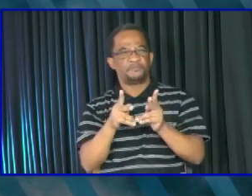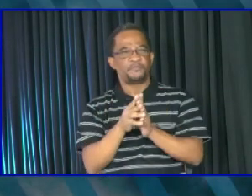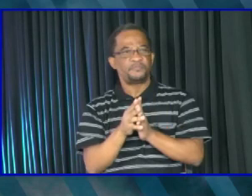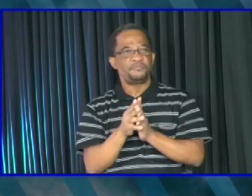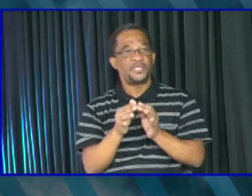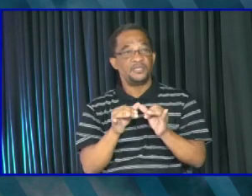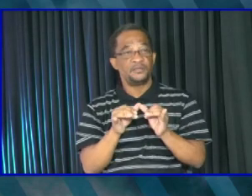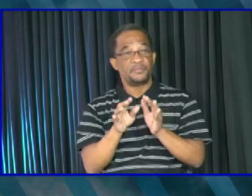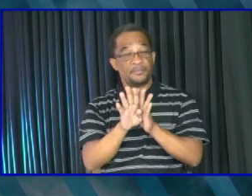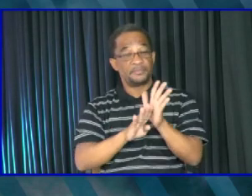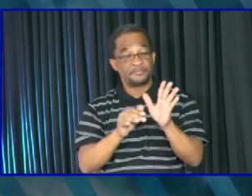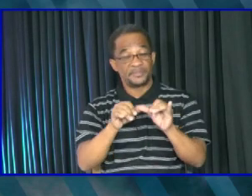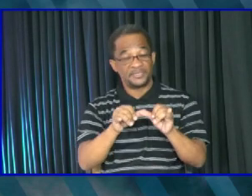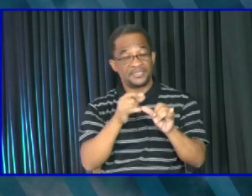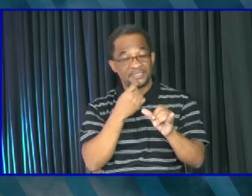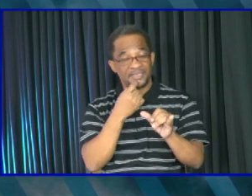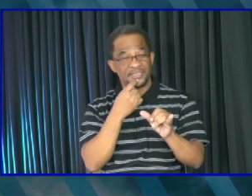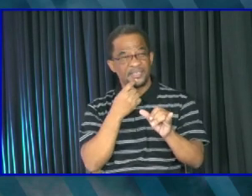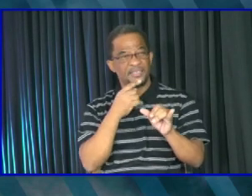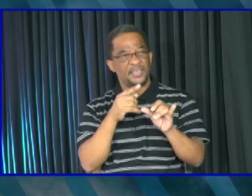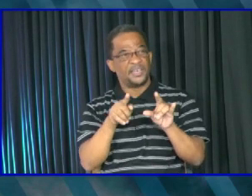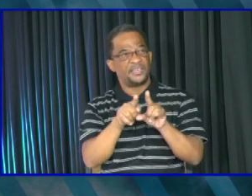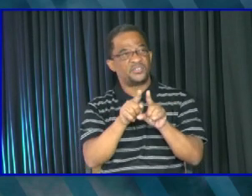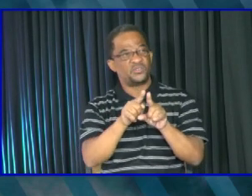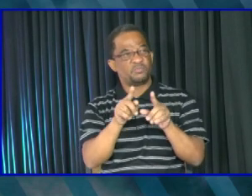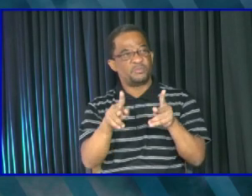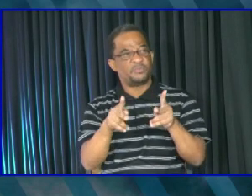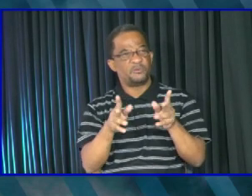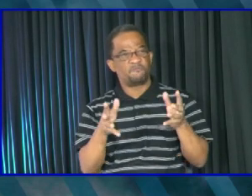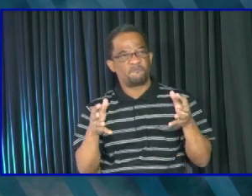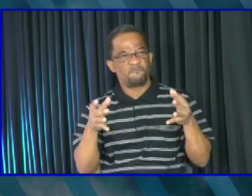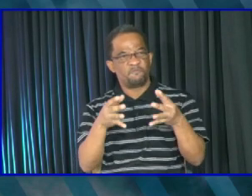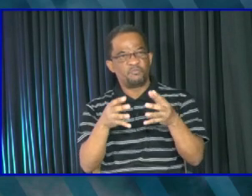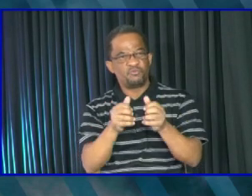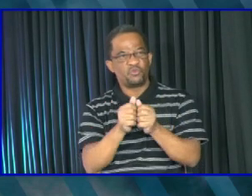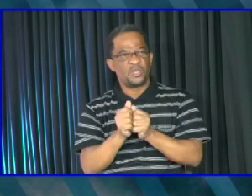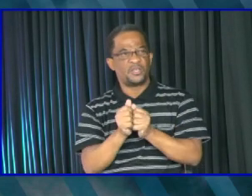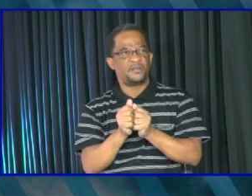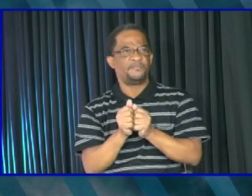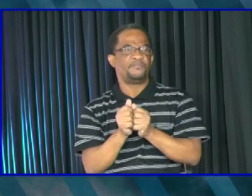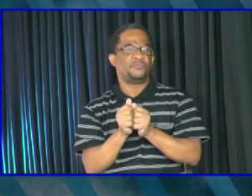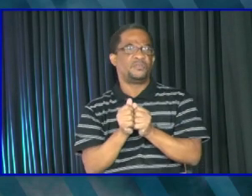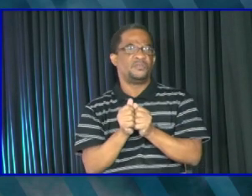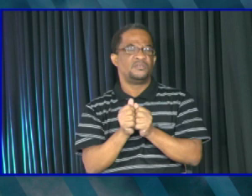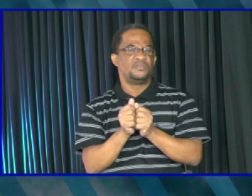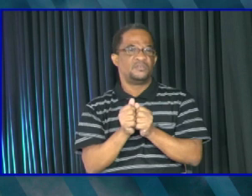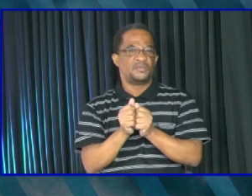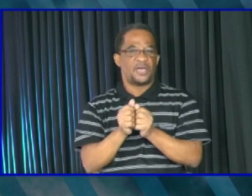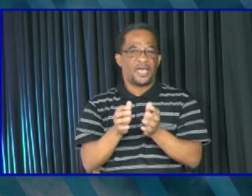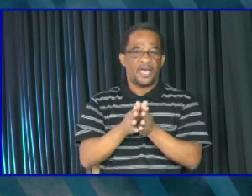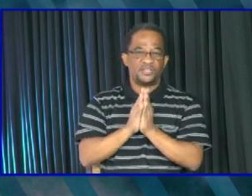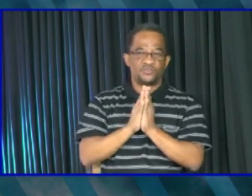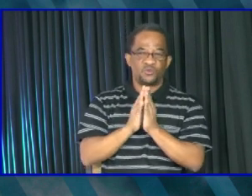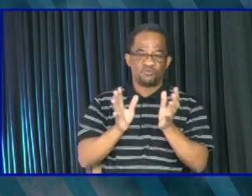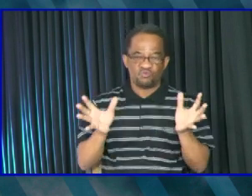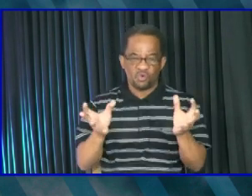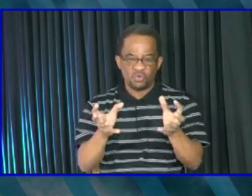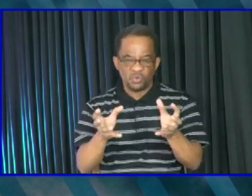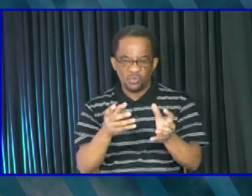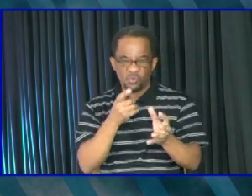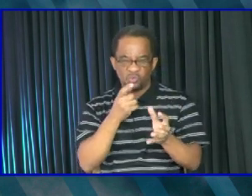when they were gathered together, Pilate said unto them, whom will ye that I release unto